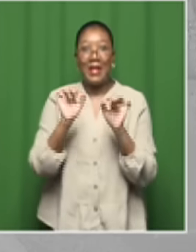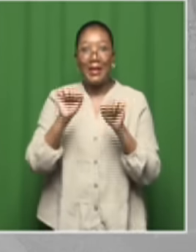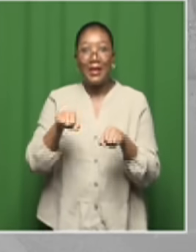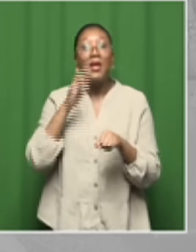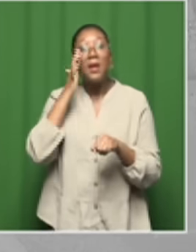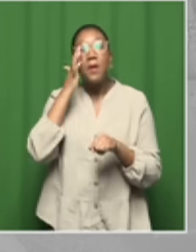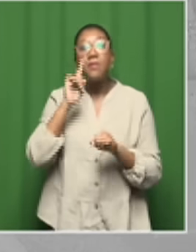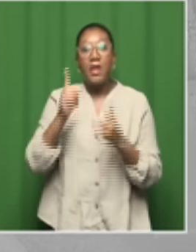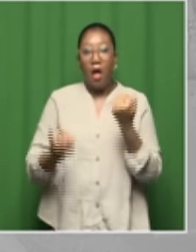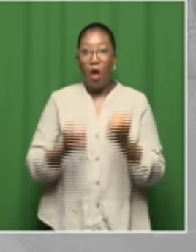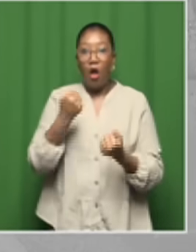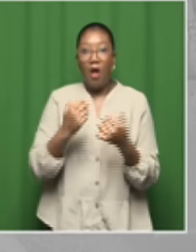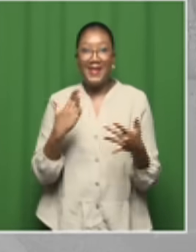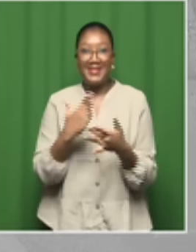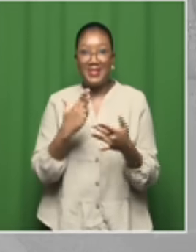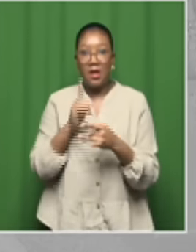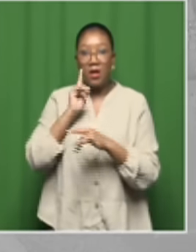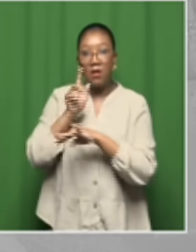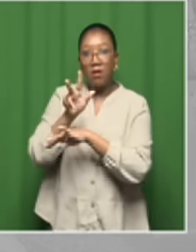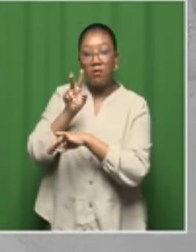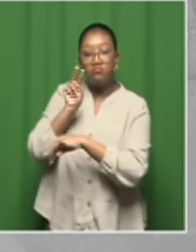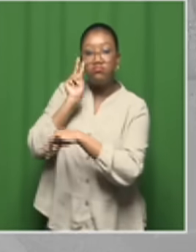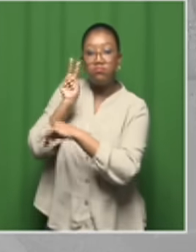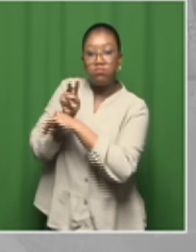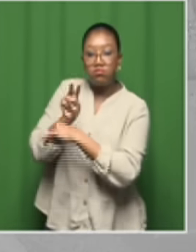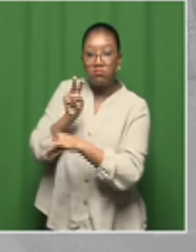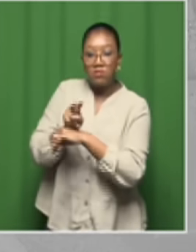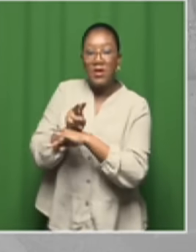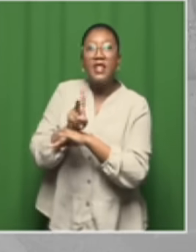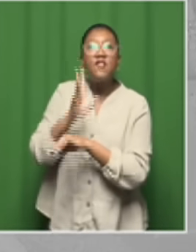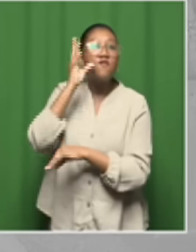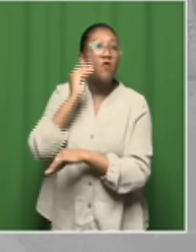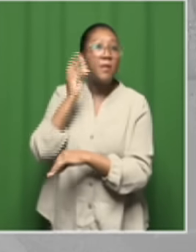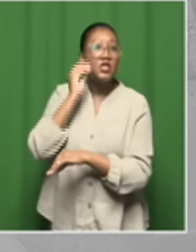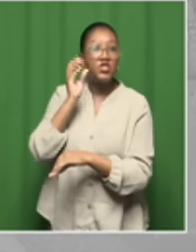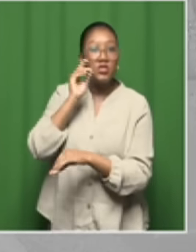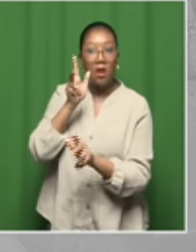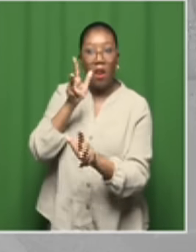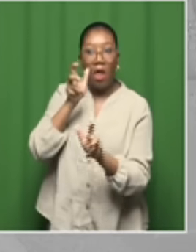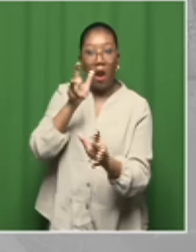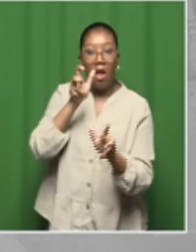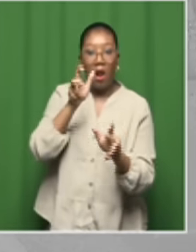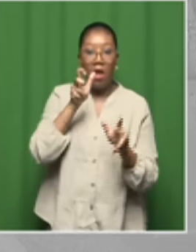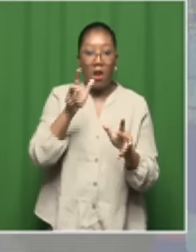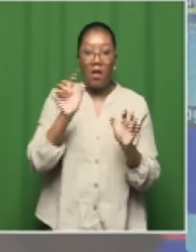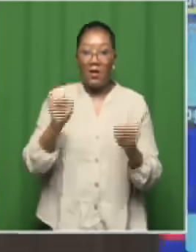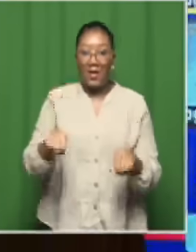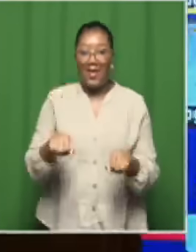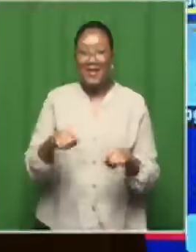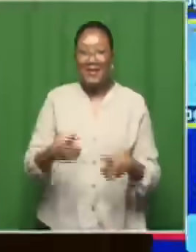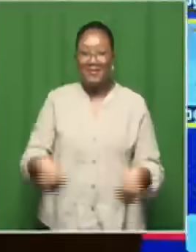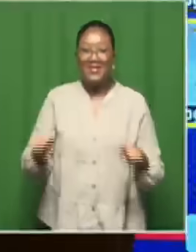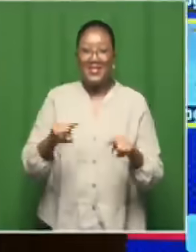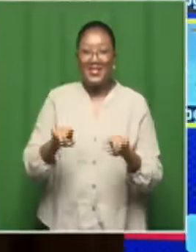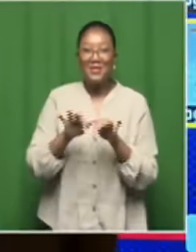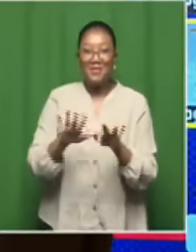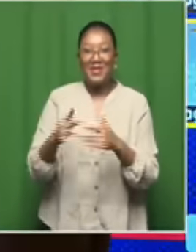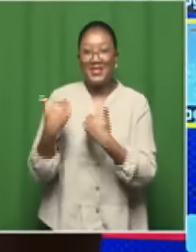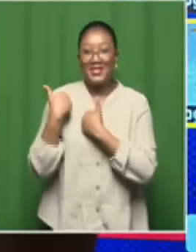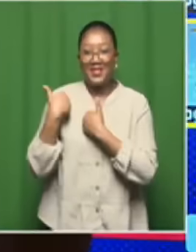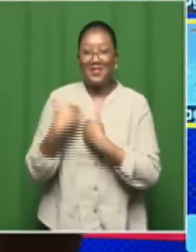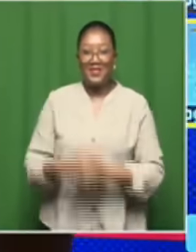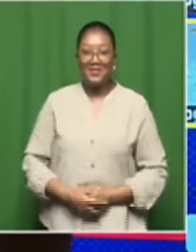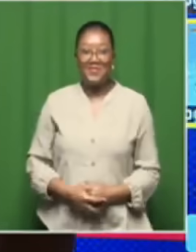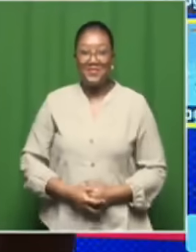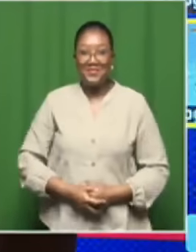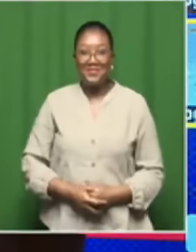public safety promotion. That's another one of their big issues in terms of public safety. And then finally, let's take a